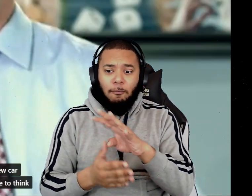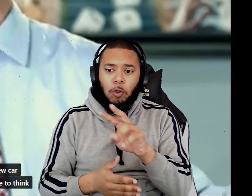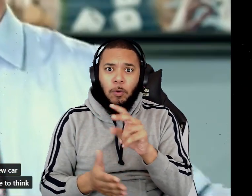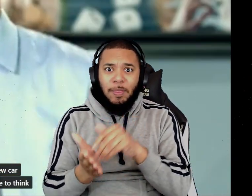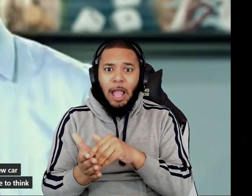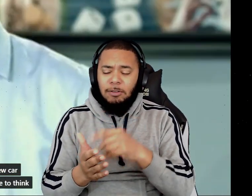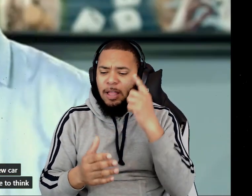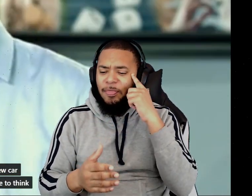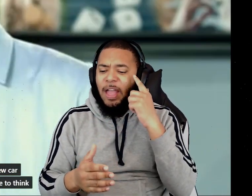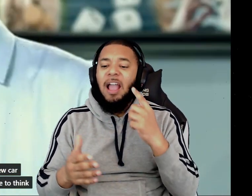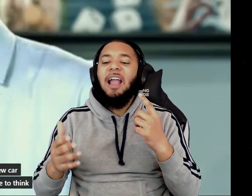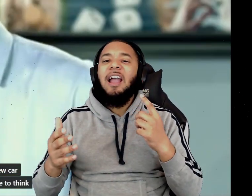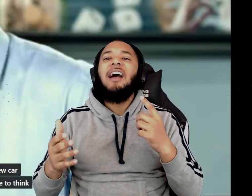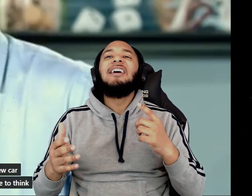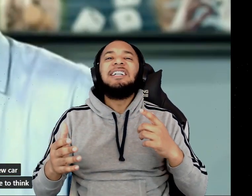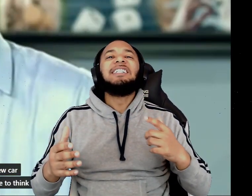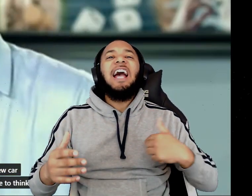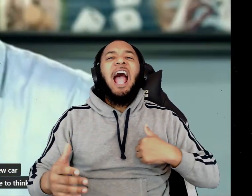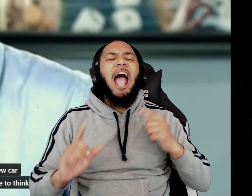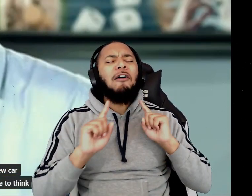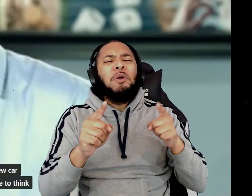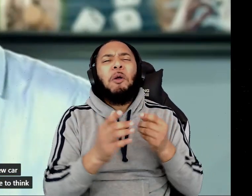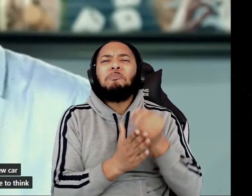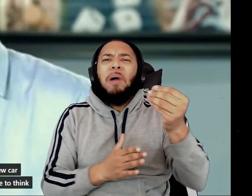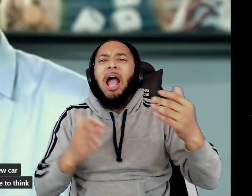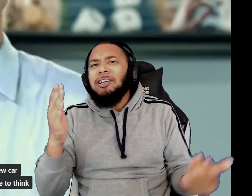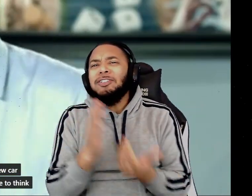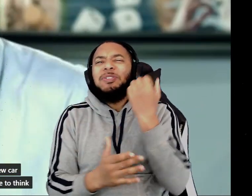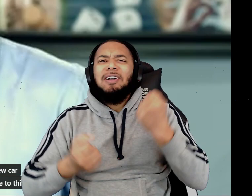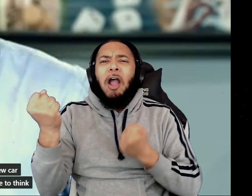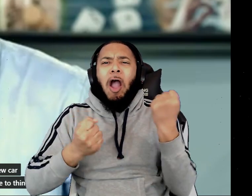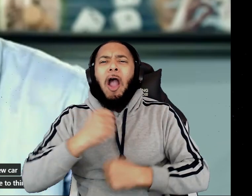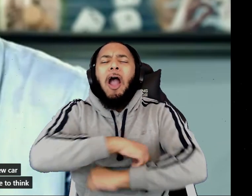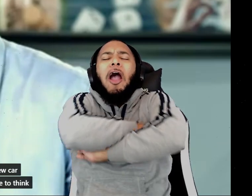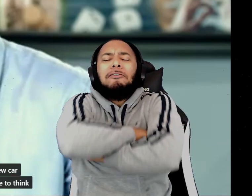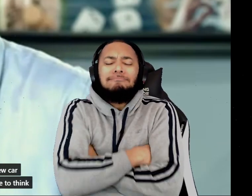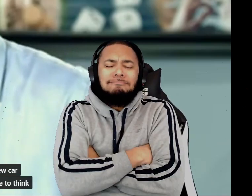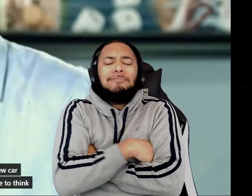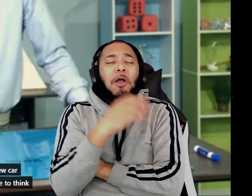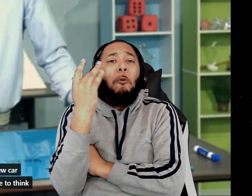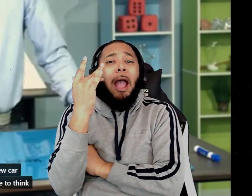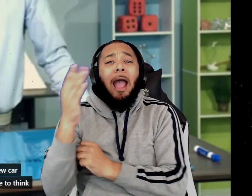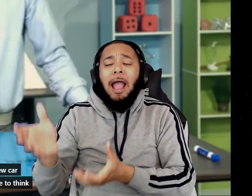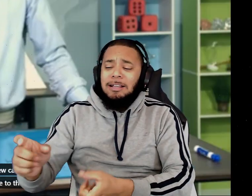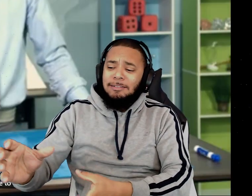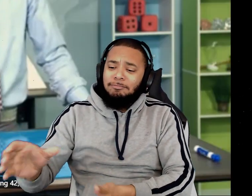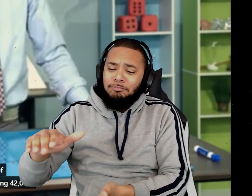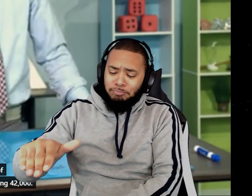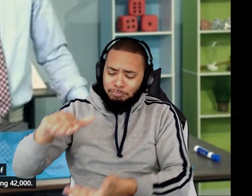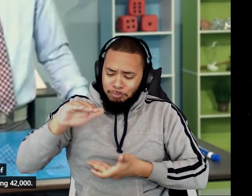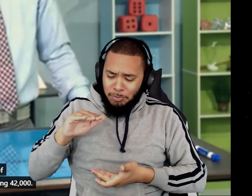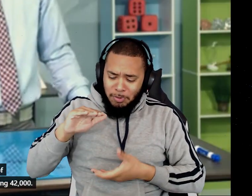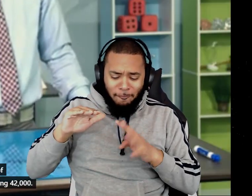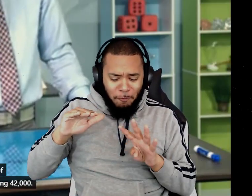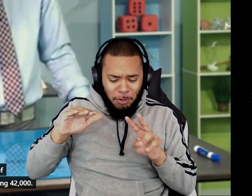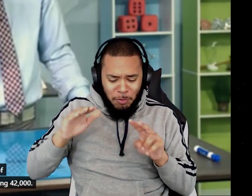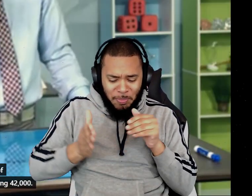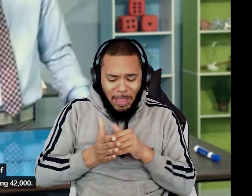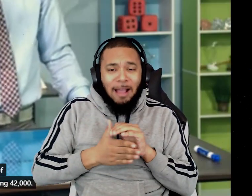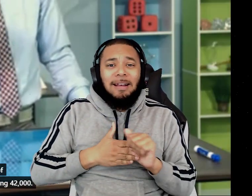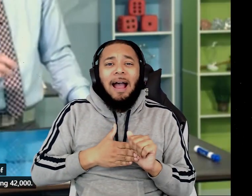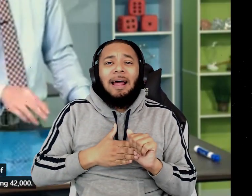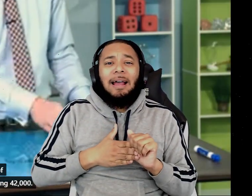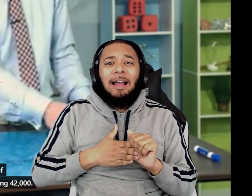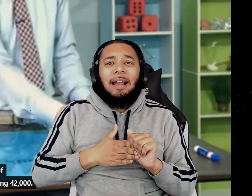say, I'm gonna go buy a brand new car because I have $42,000. You have to think about it more in terms of